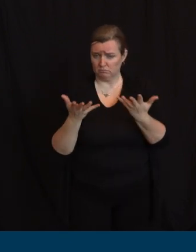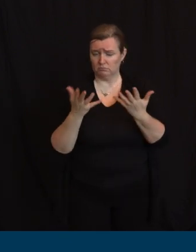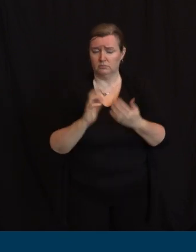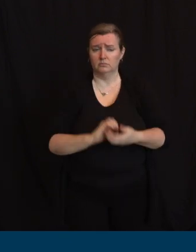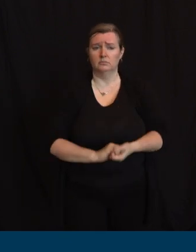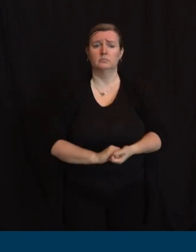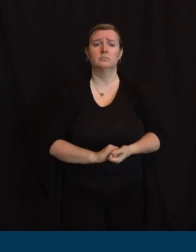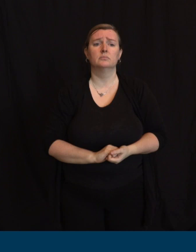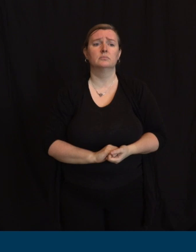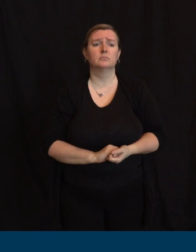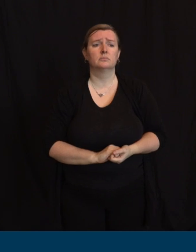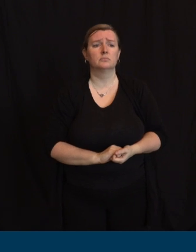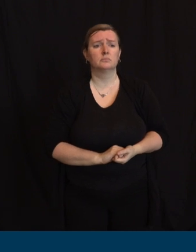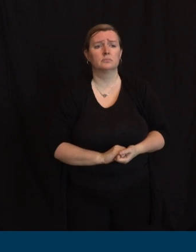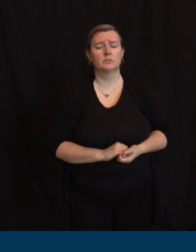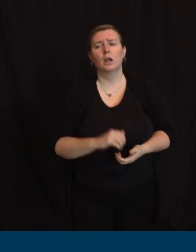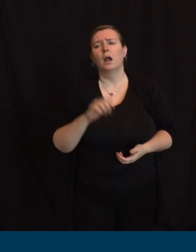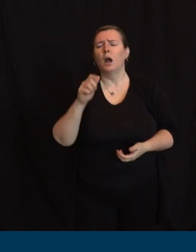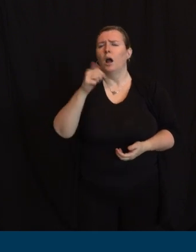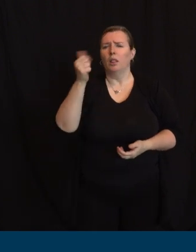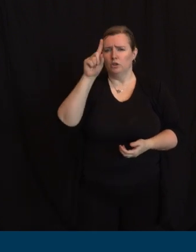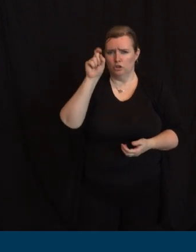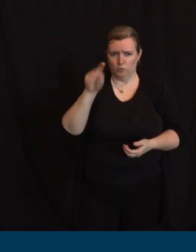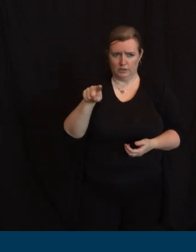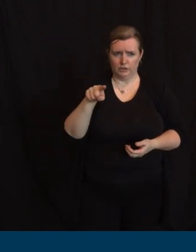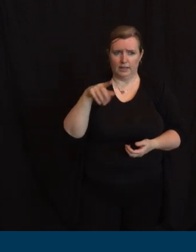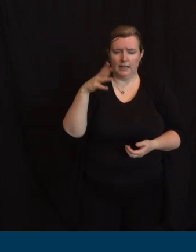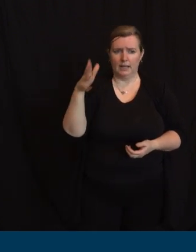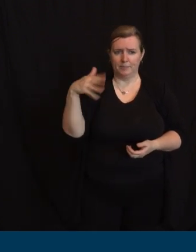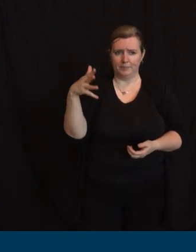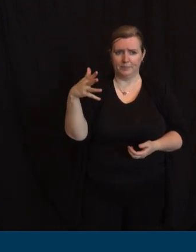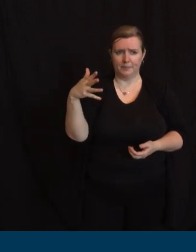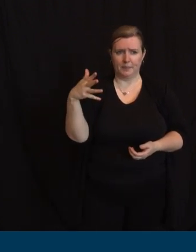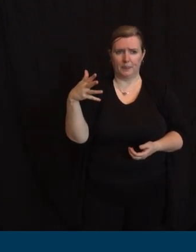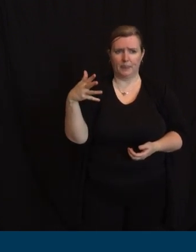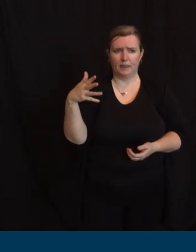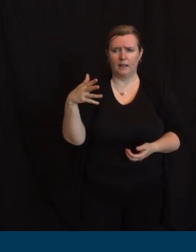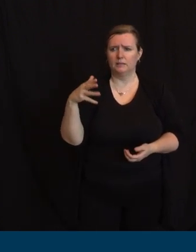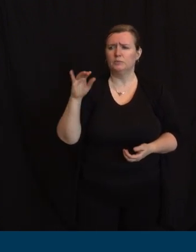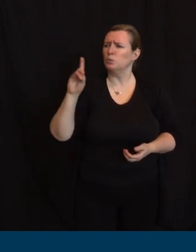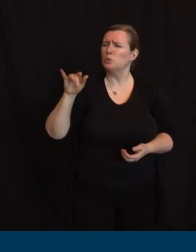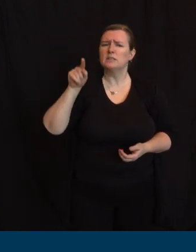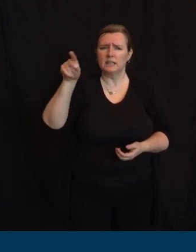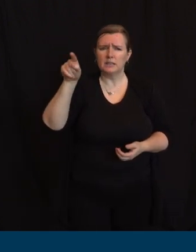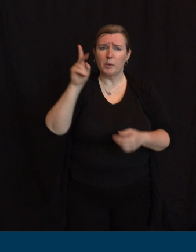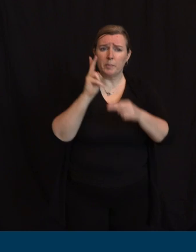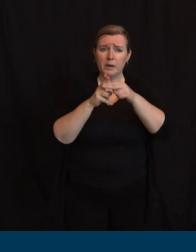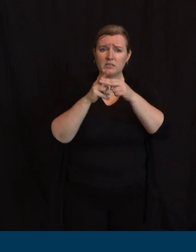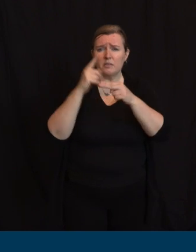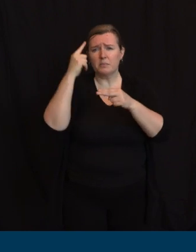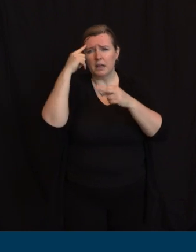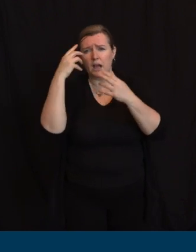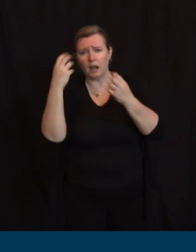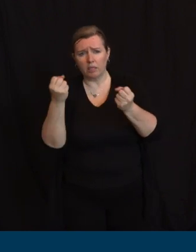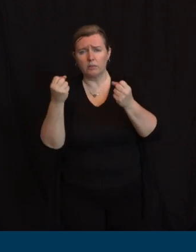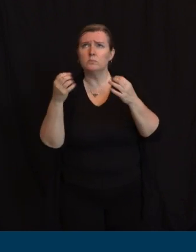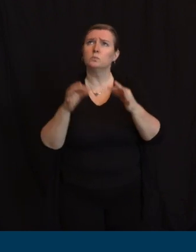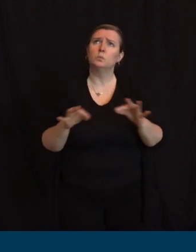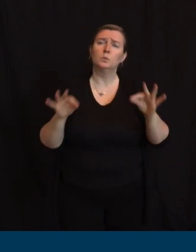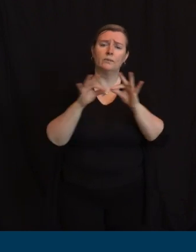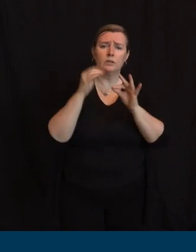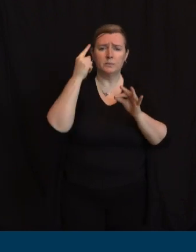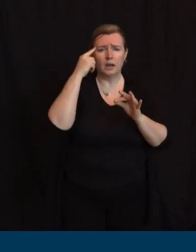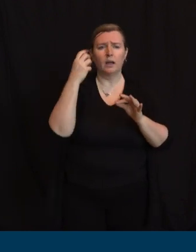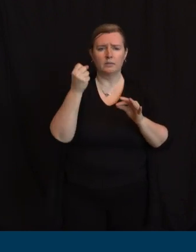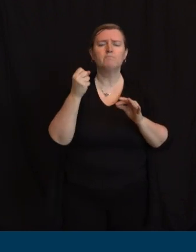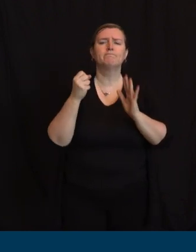Commissioner, the importance of mental health, and if you could just sort of flush out, and perhaps Governor, you